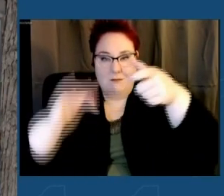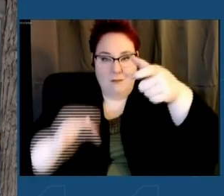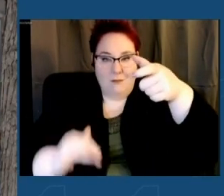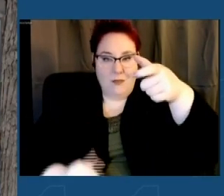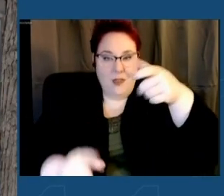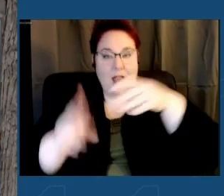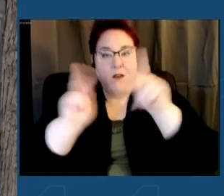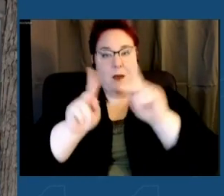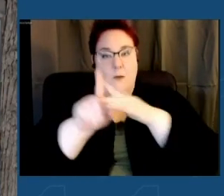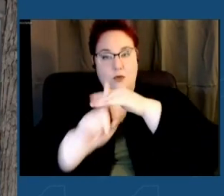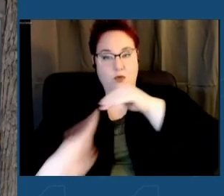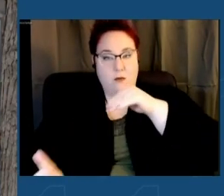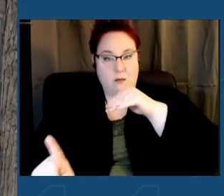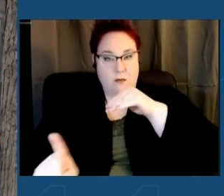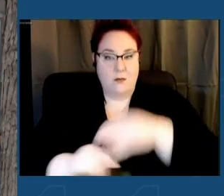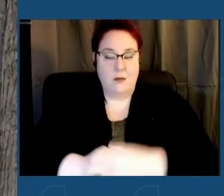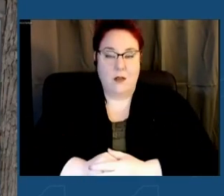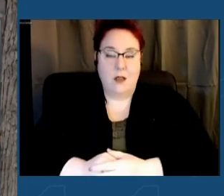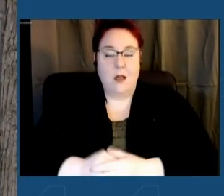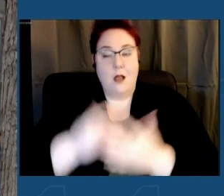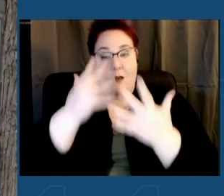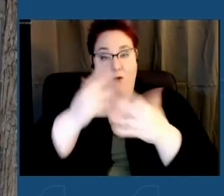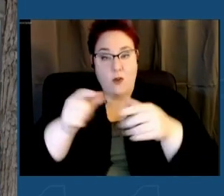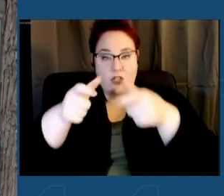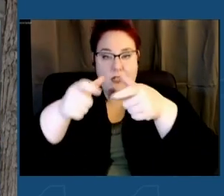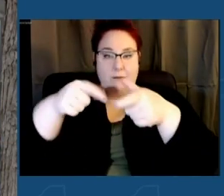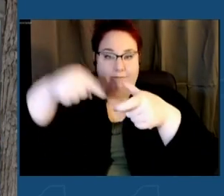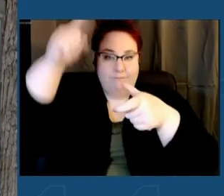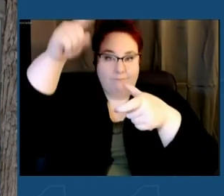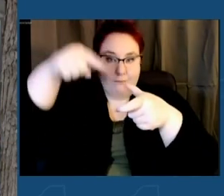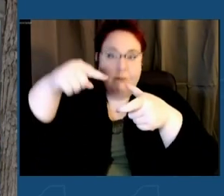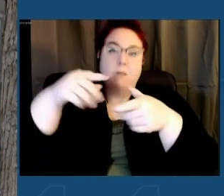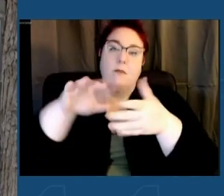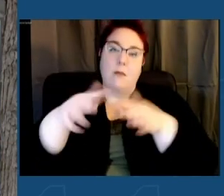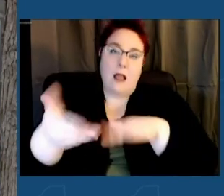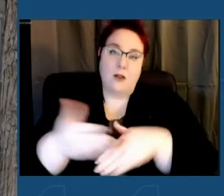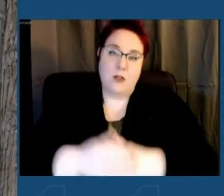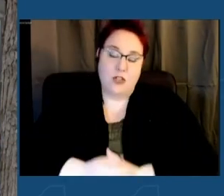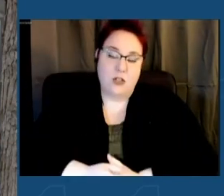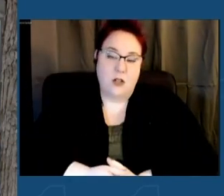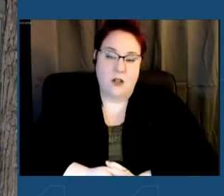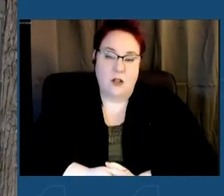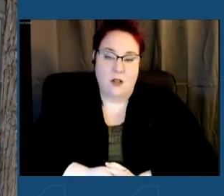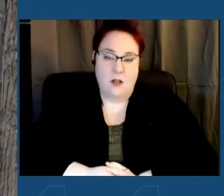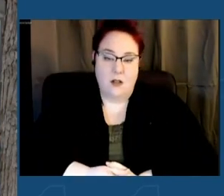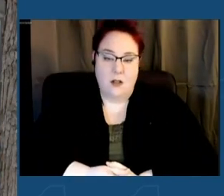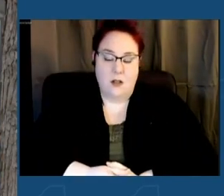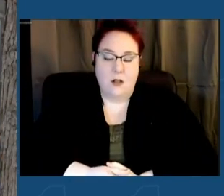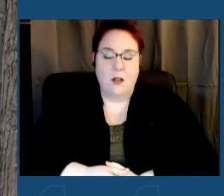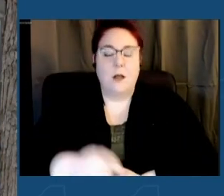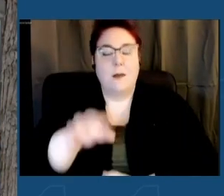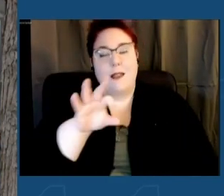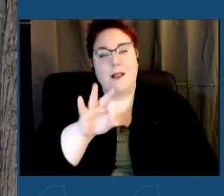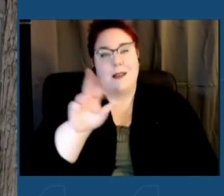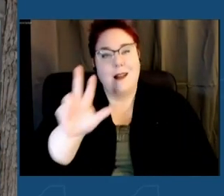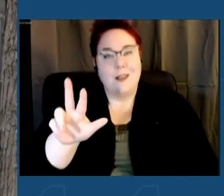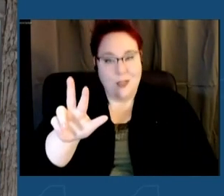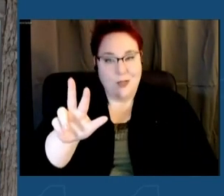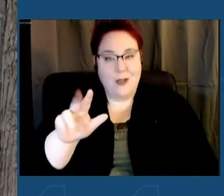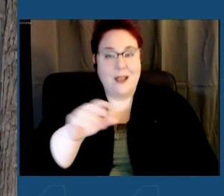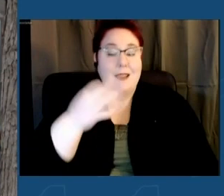Center. Sadly, those above perished. The lives saved by the '93 life safety protocol and